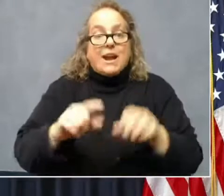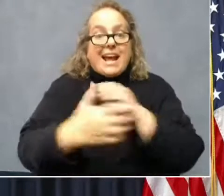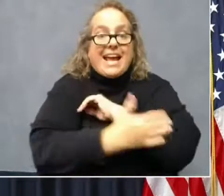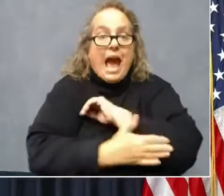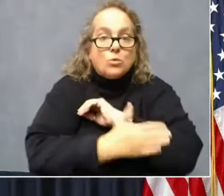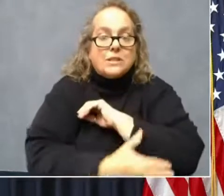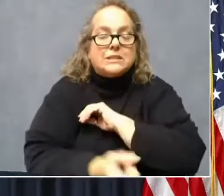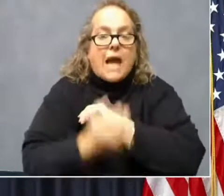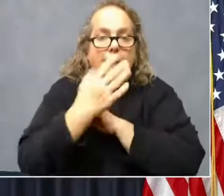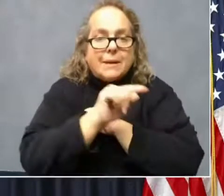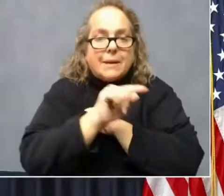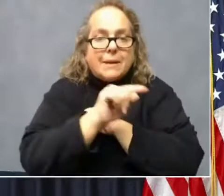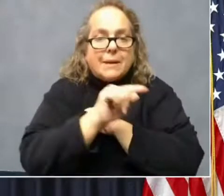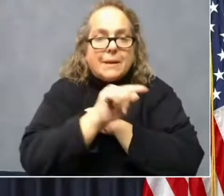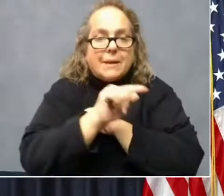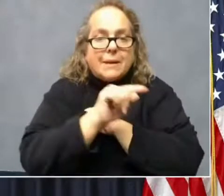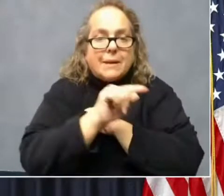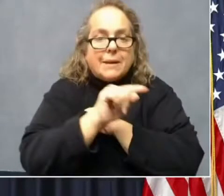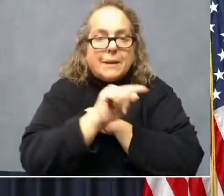that's on there.